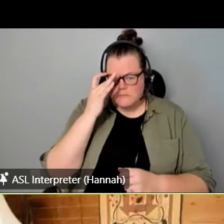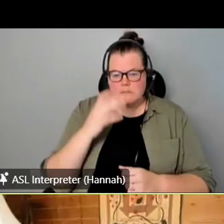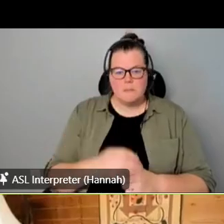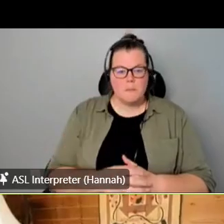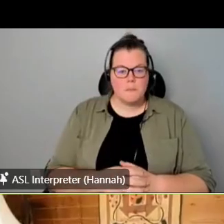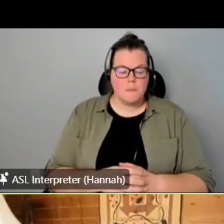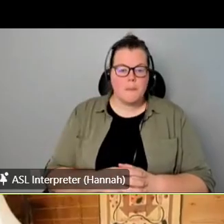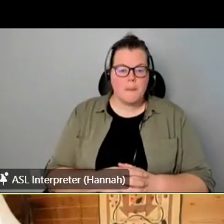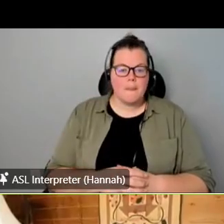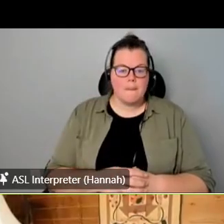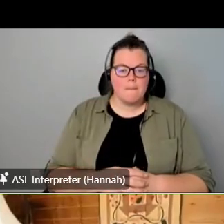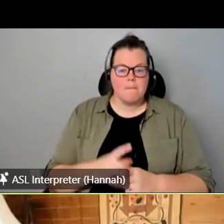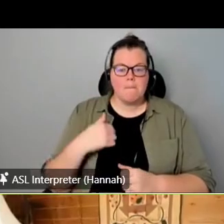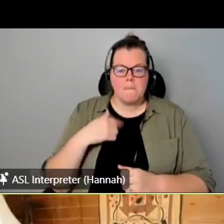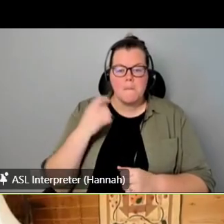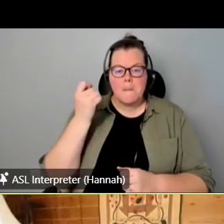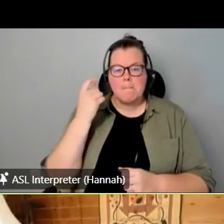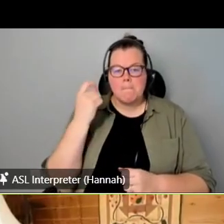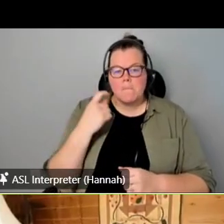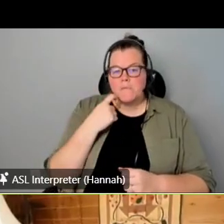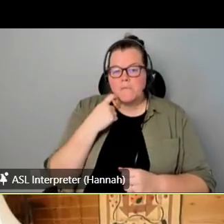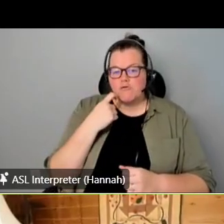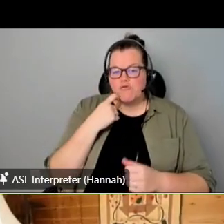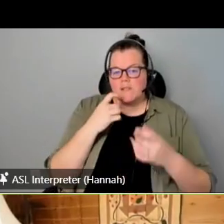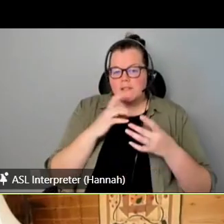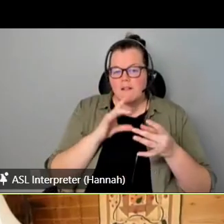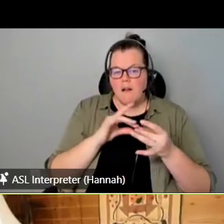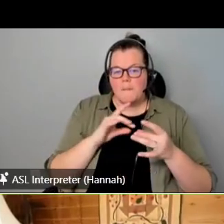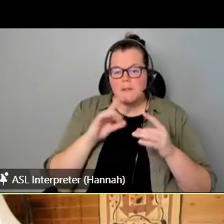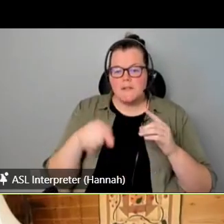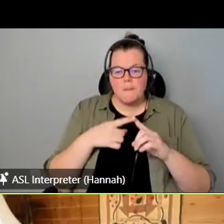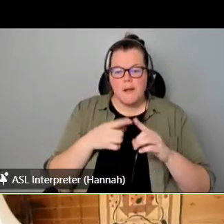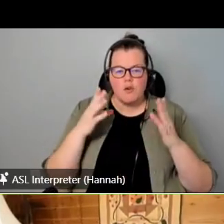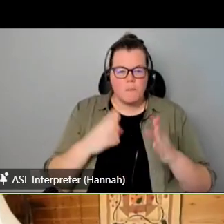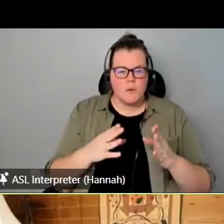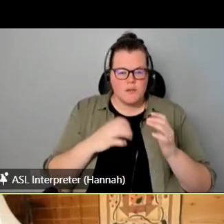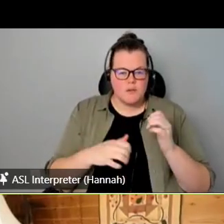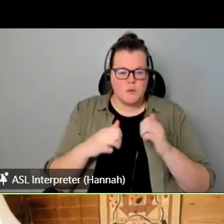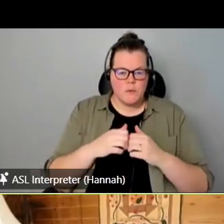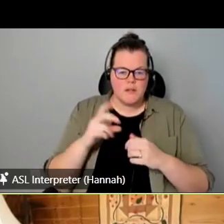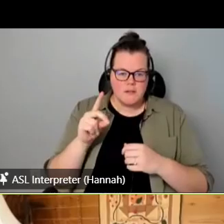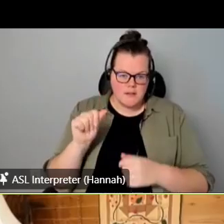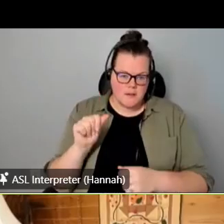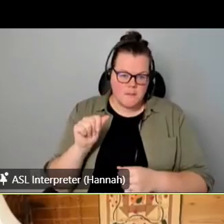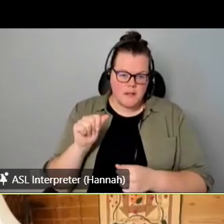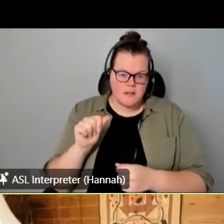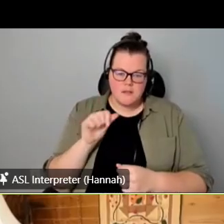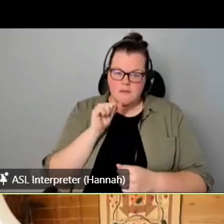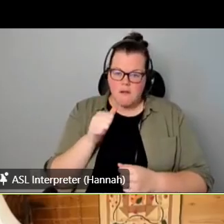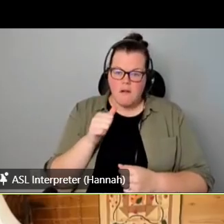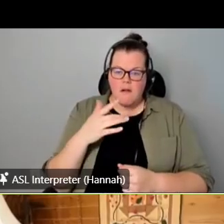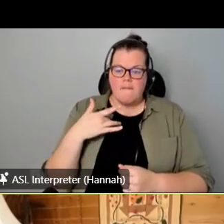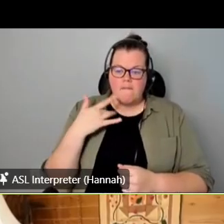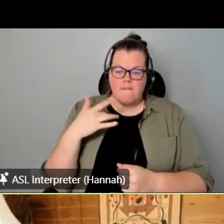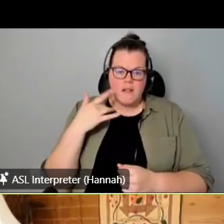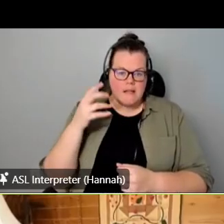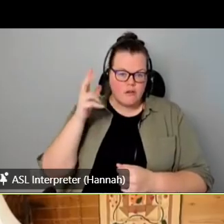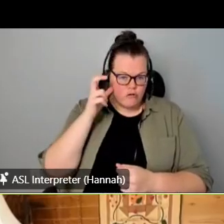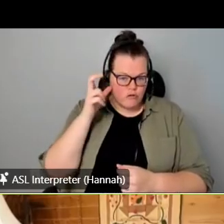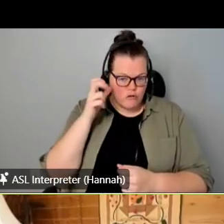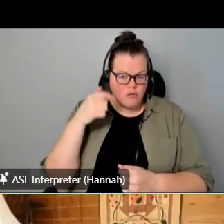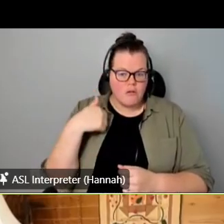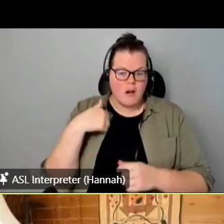I understand those last comments made about a person with disabilities not feeling heard. I was